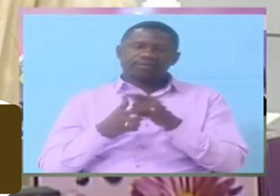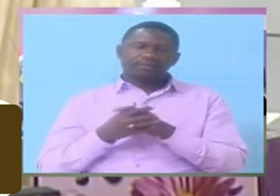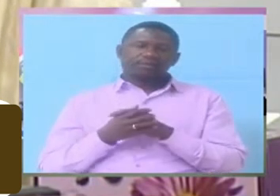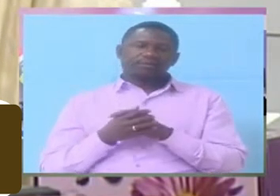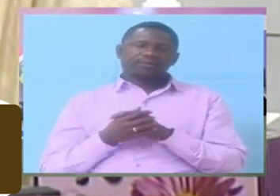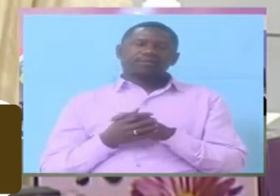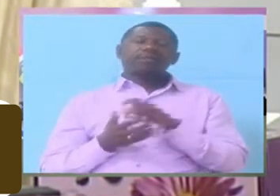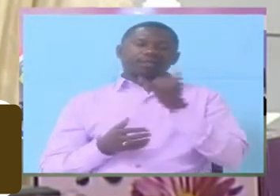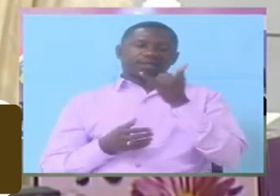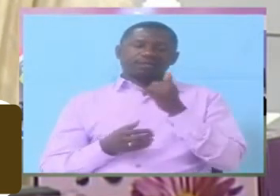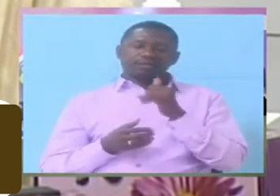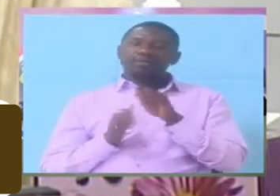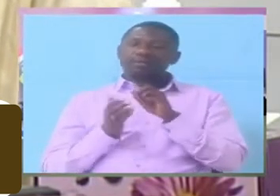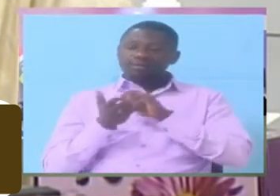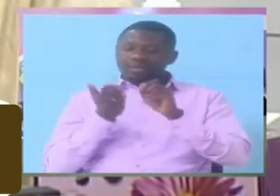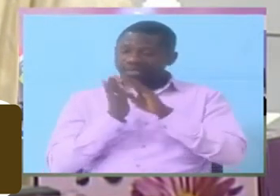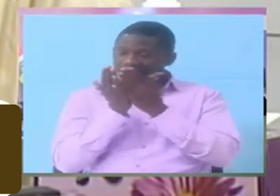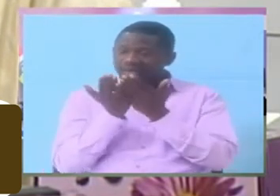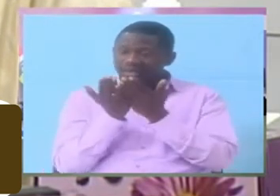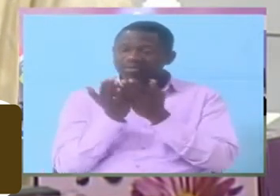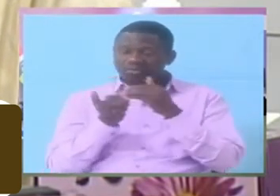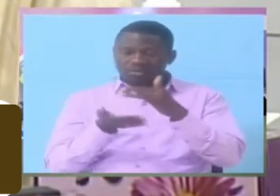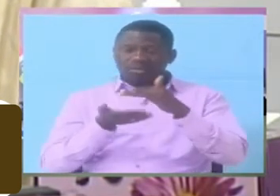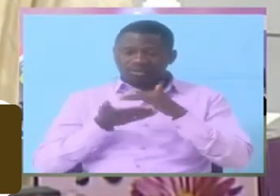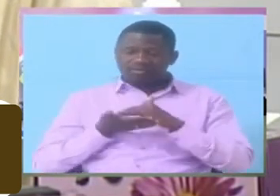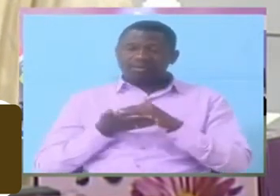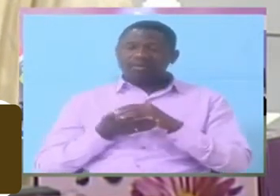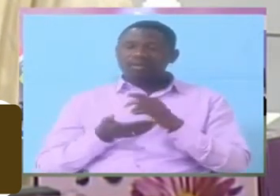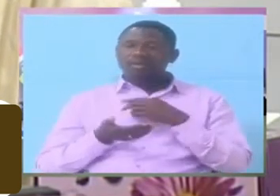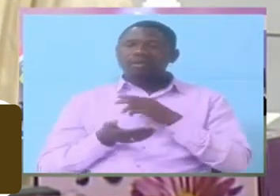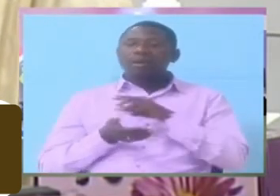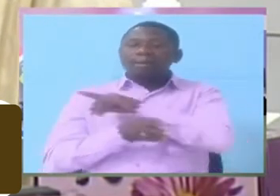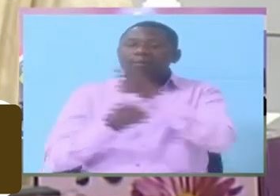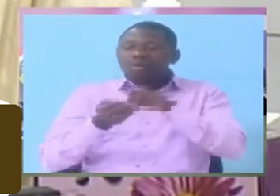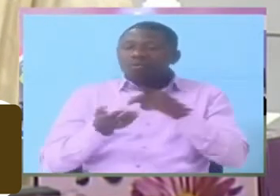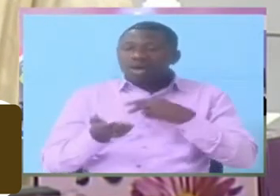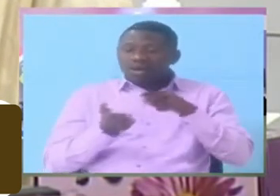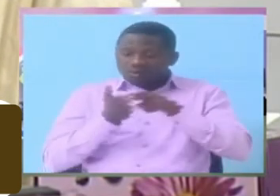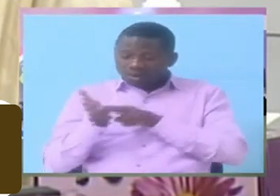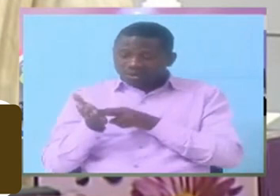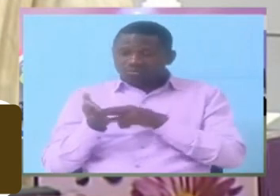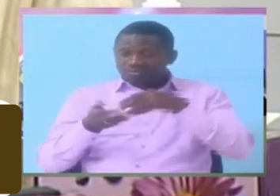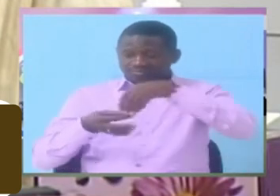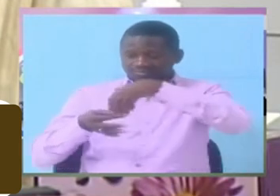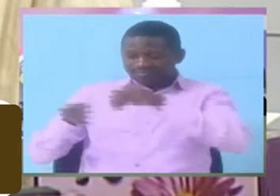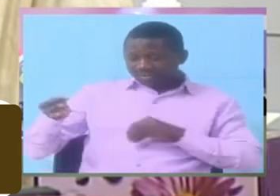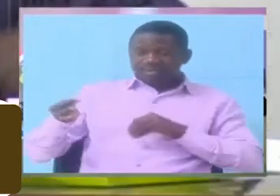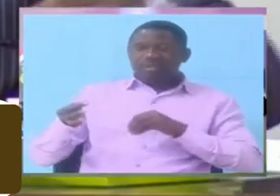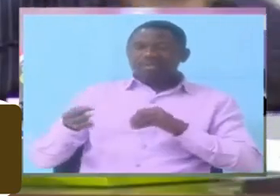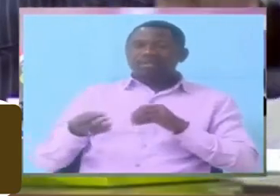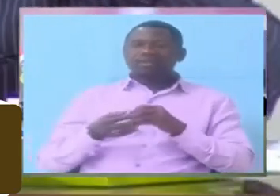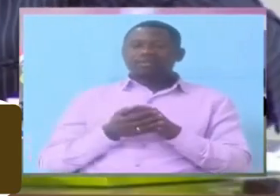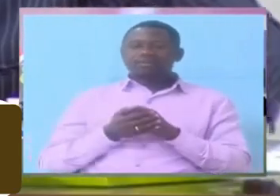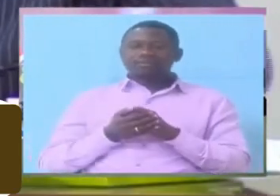that period. Na ta diary nyim bondile adun ntesulata damen na diary nyin kono ngaw bondia kono le wotumo. Where is